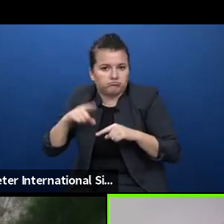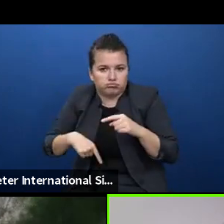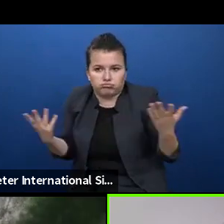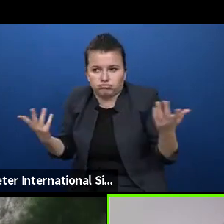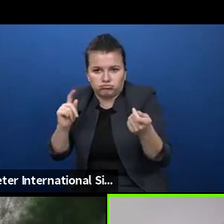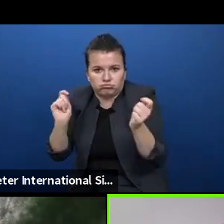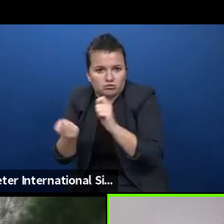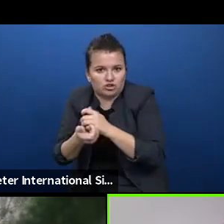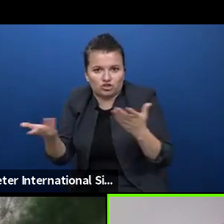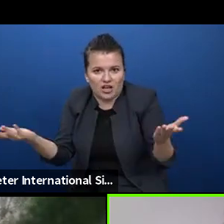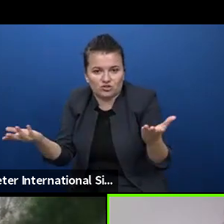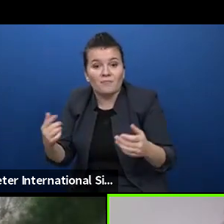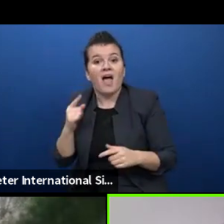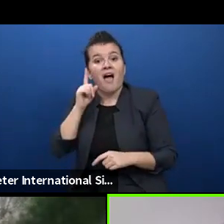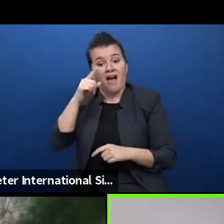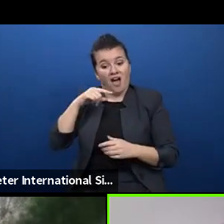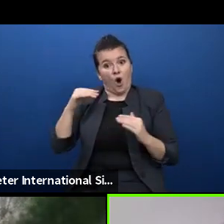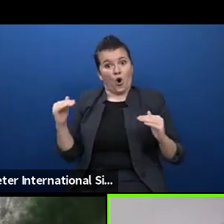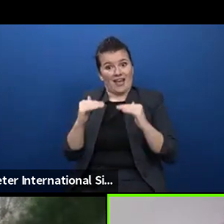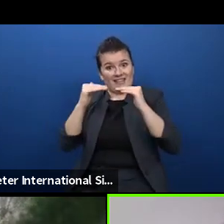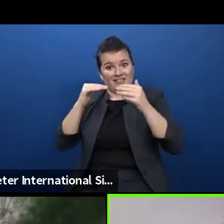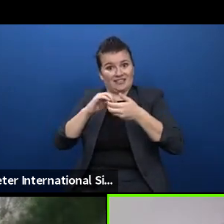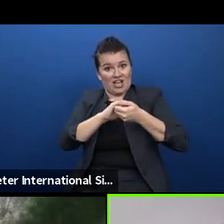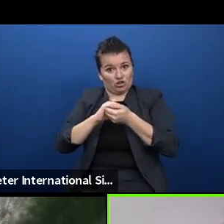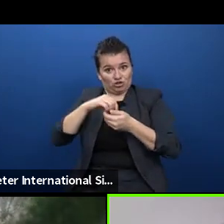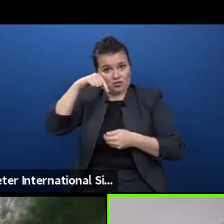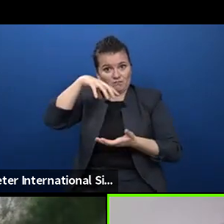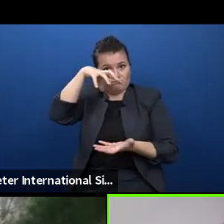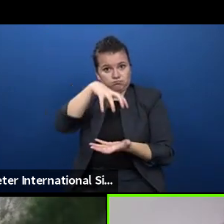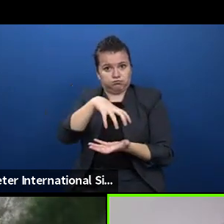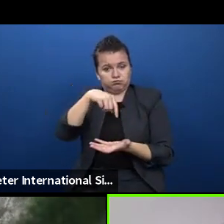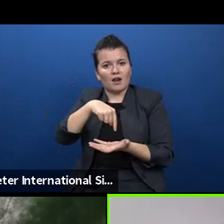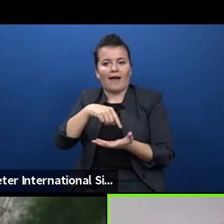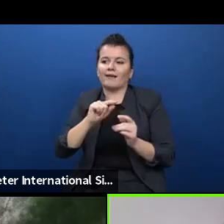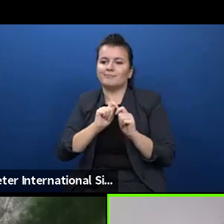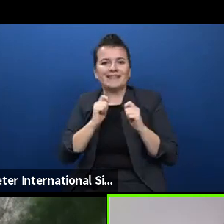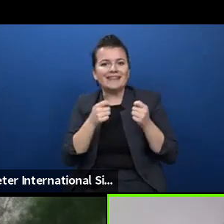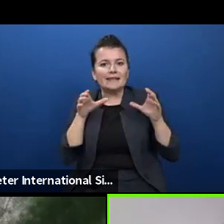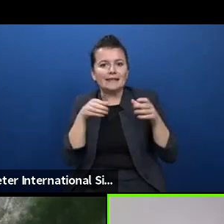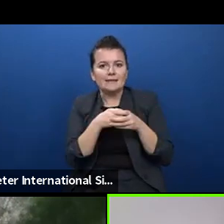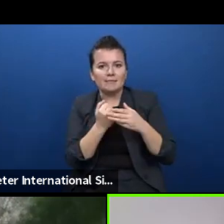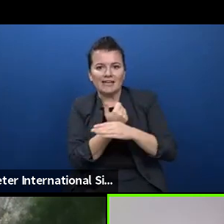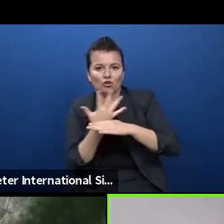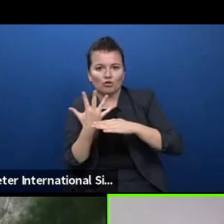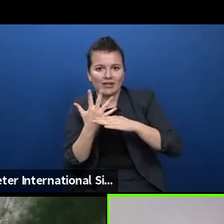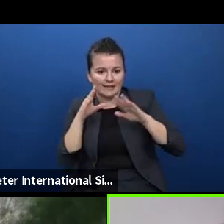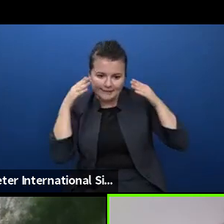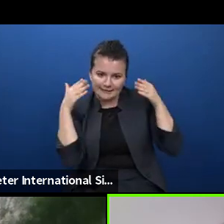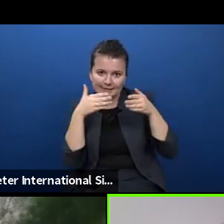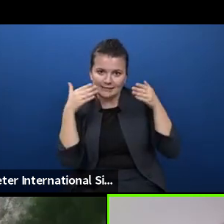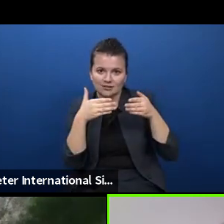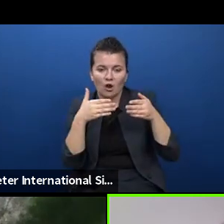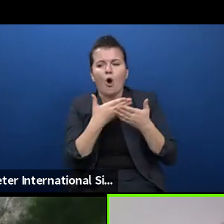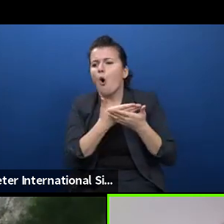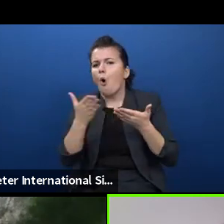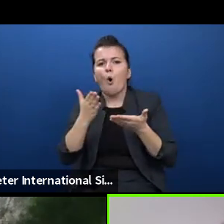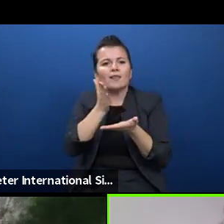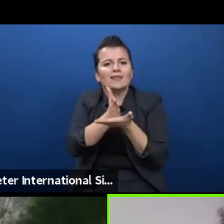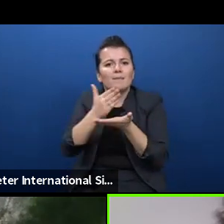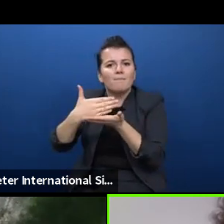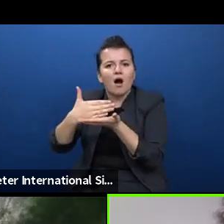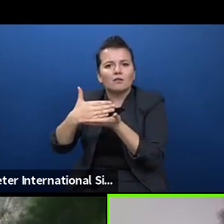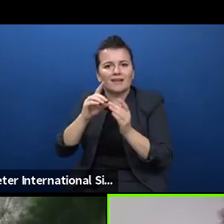an organization like us, creating a green team which works across all the departments and reaching out to all the staff members